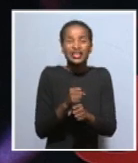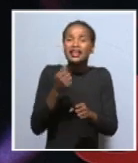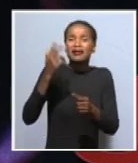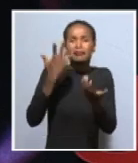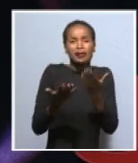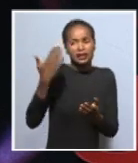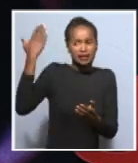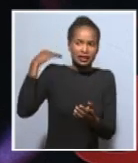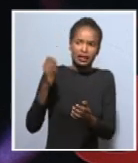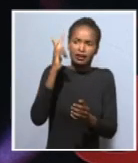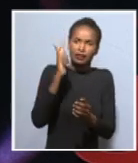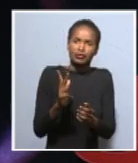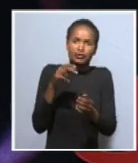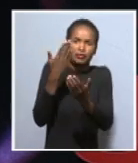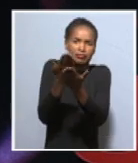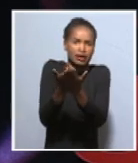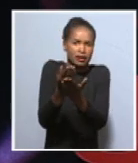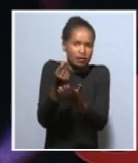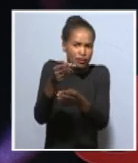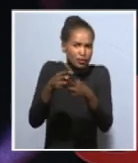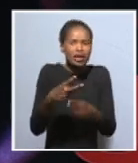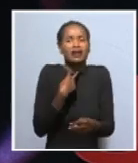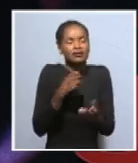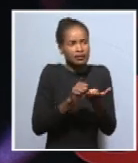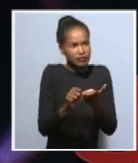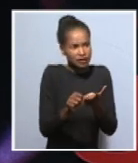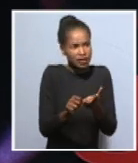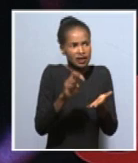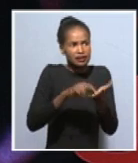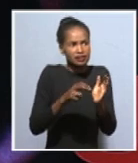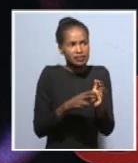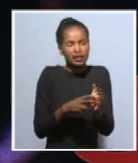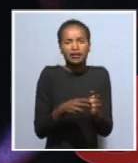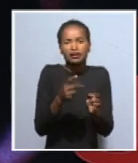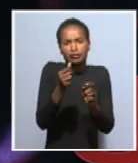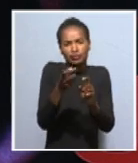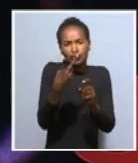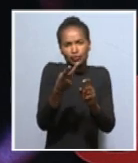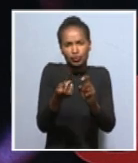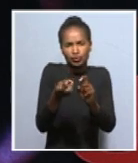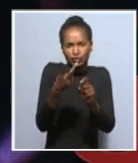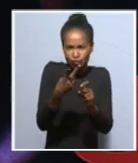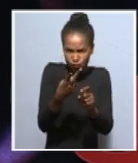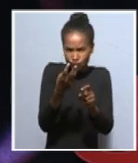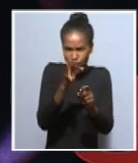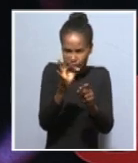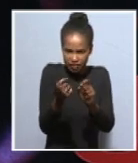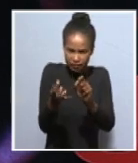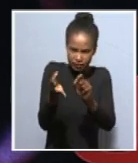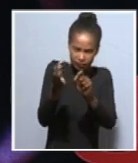we charge, and the rate is 2% of the arrears. We have, for the relief period, reduced that from 2%